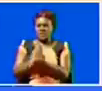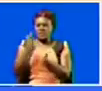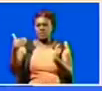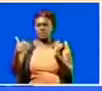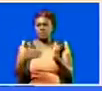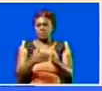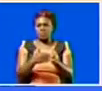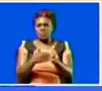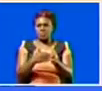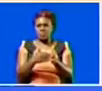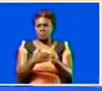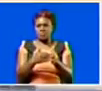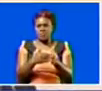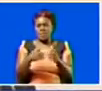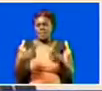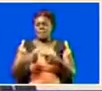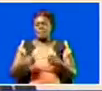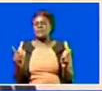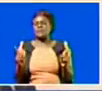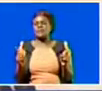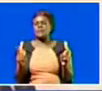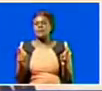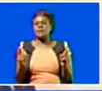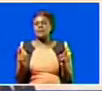morality. However,